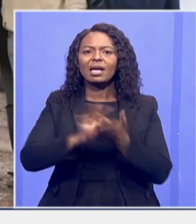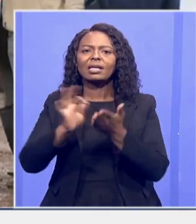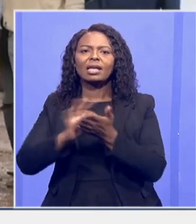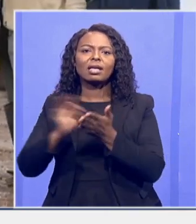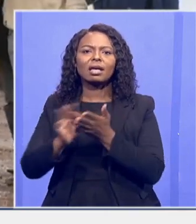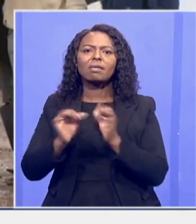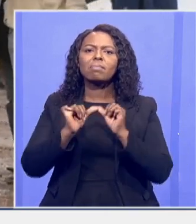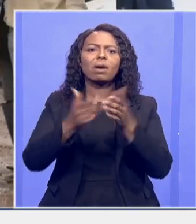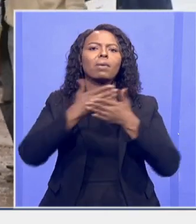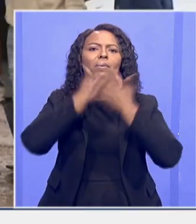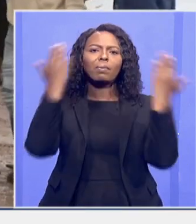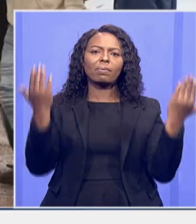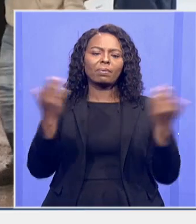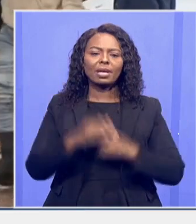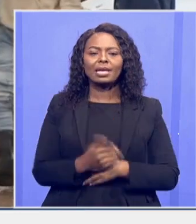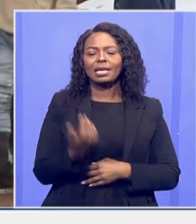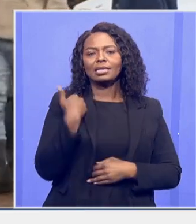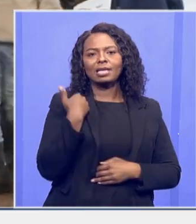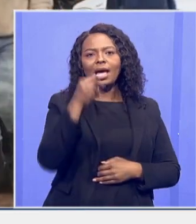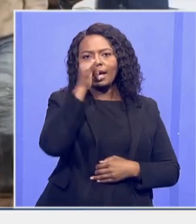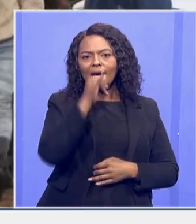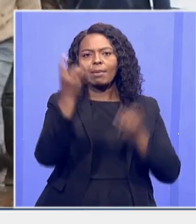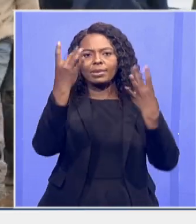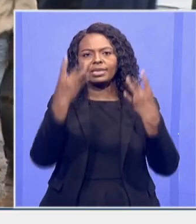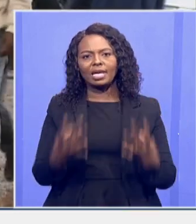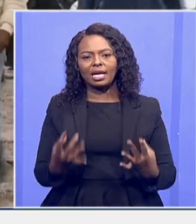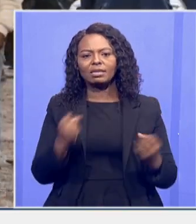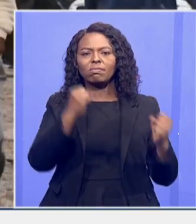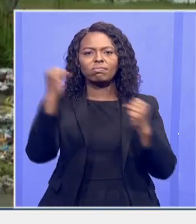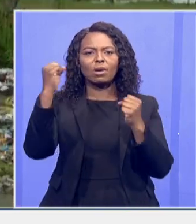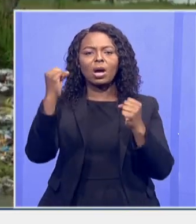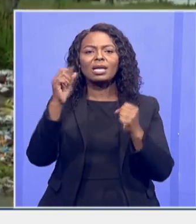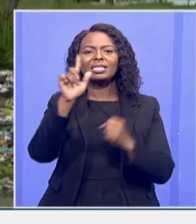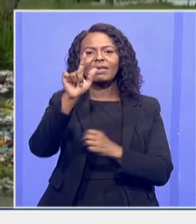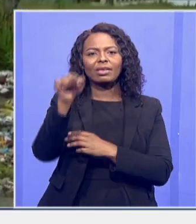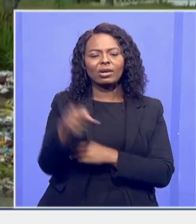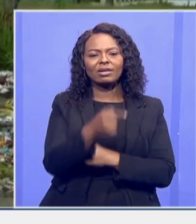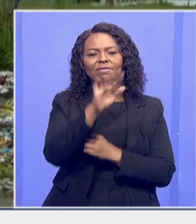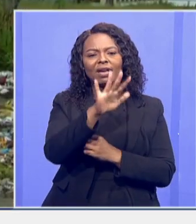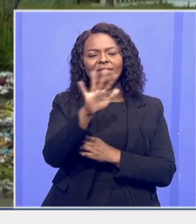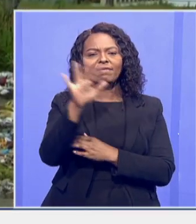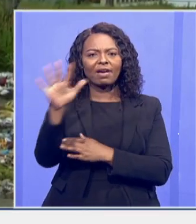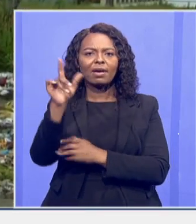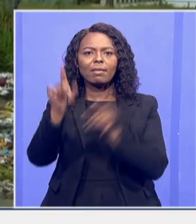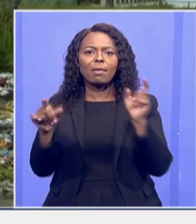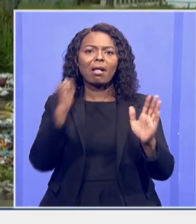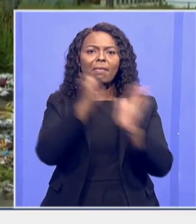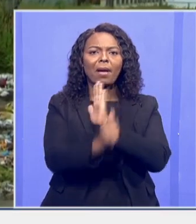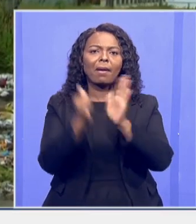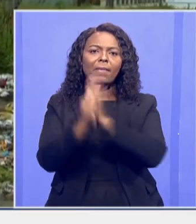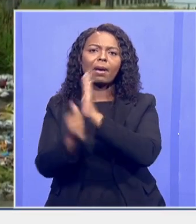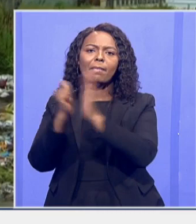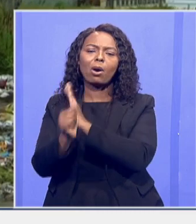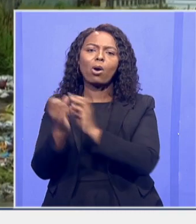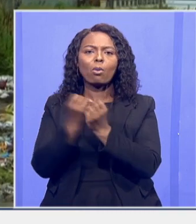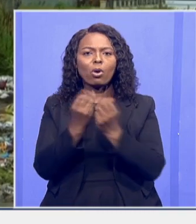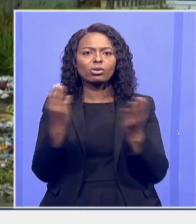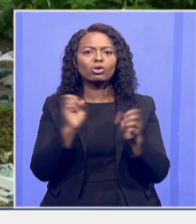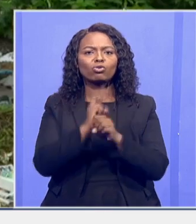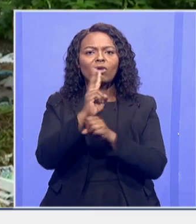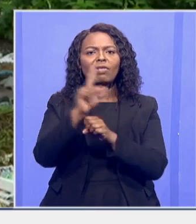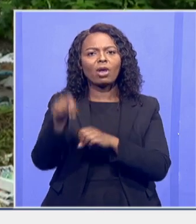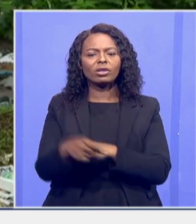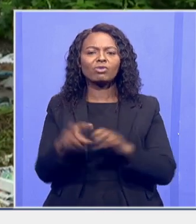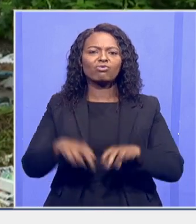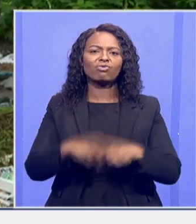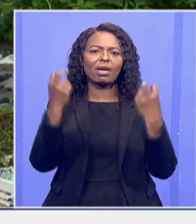respects. Yesterday we received the crime stats that have spiraled out of control. 7,555 people have been murdered. Almost 12,000 rapes reported